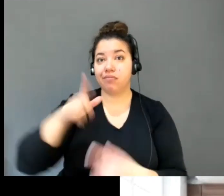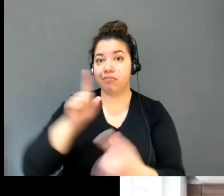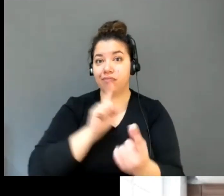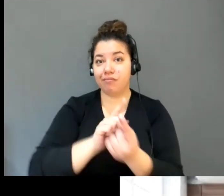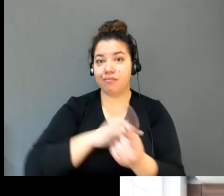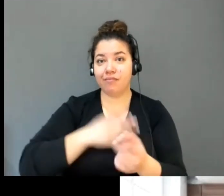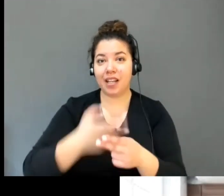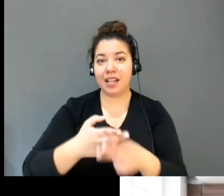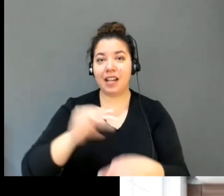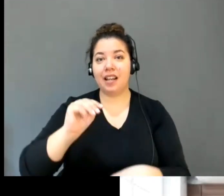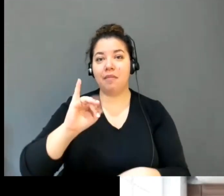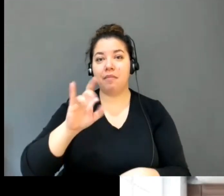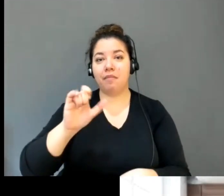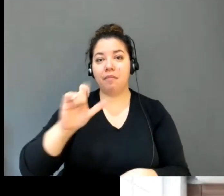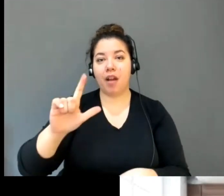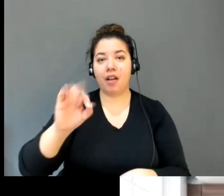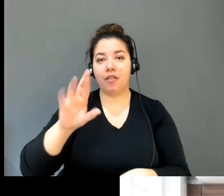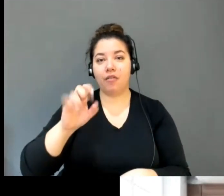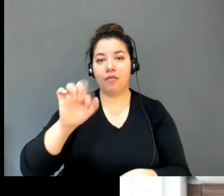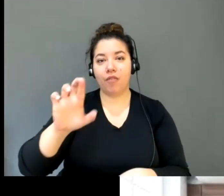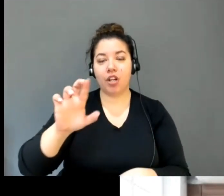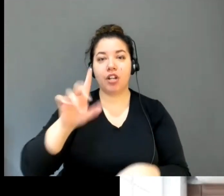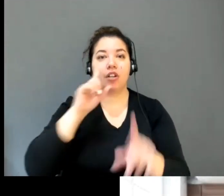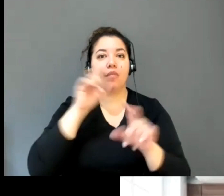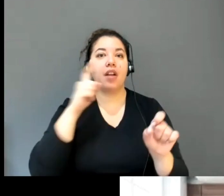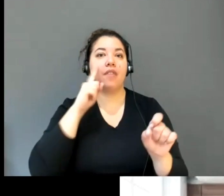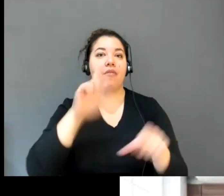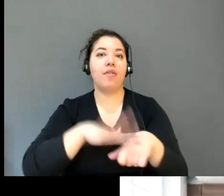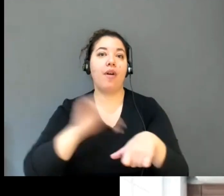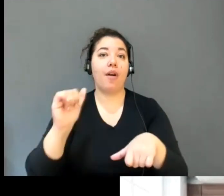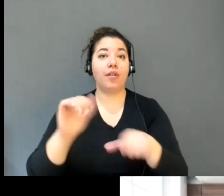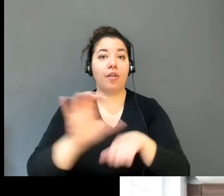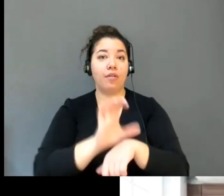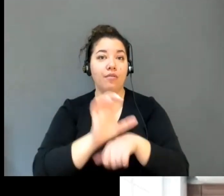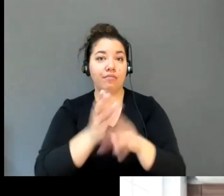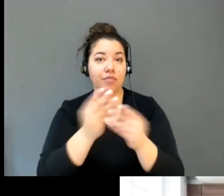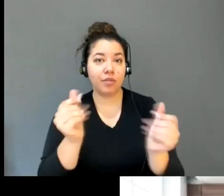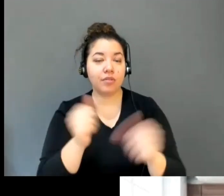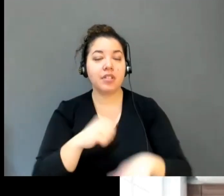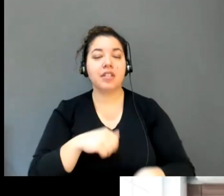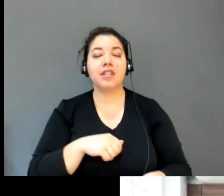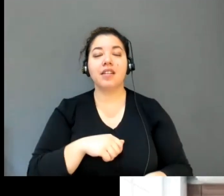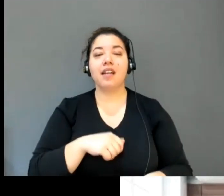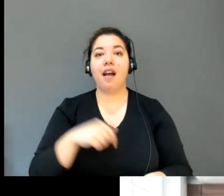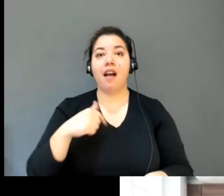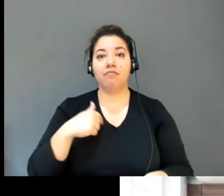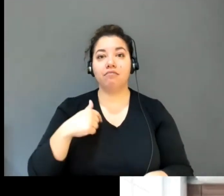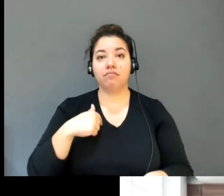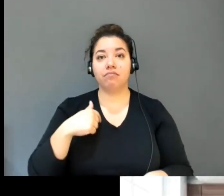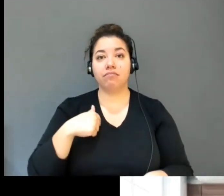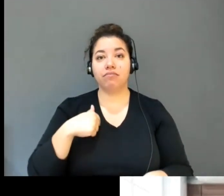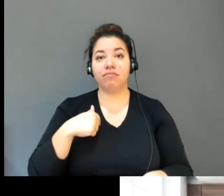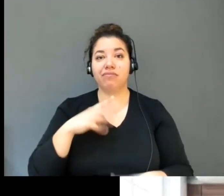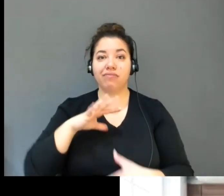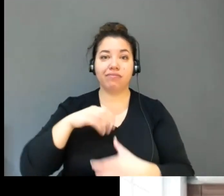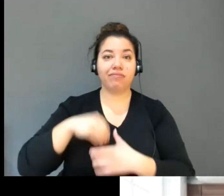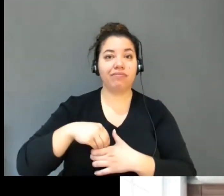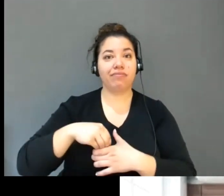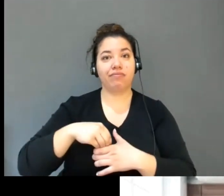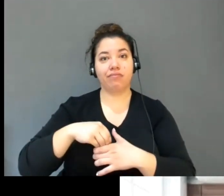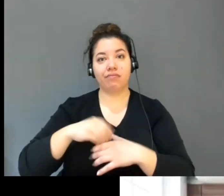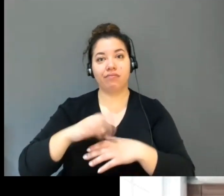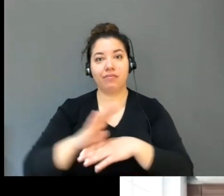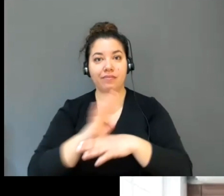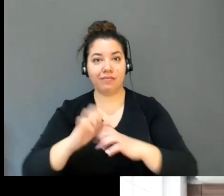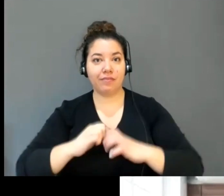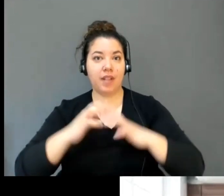Michael Frieder. I'm the president of On Call Computer Solutions. I am a veteran entrepreneur going on 20